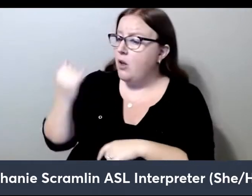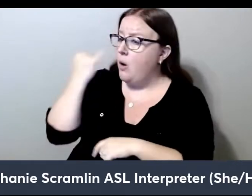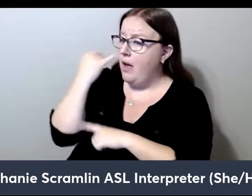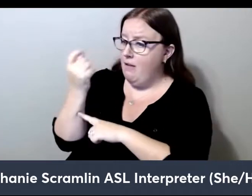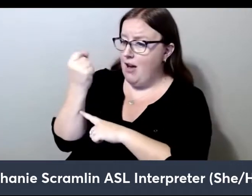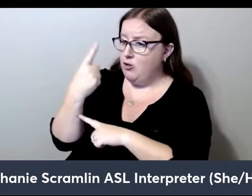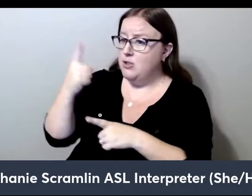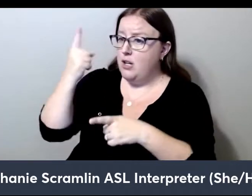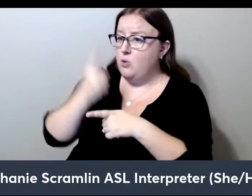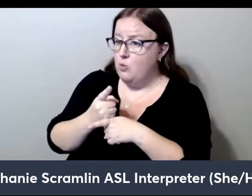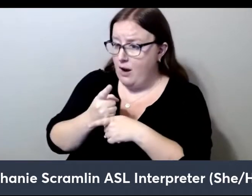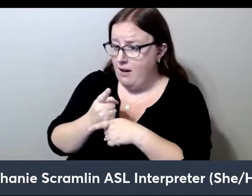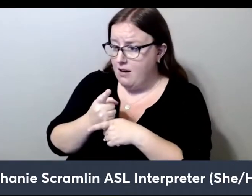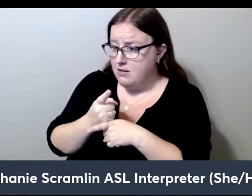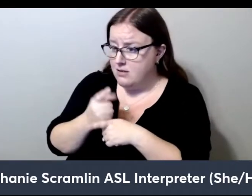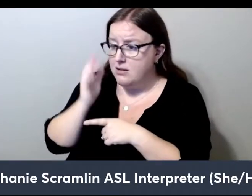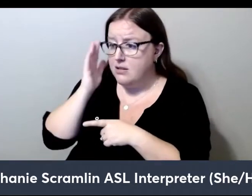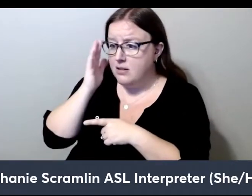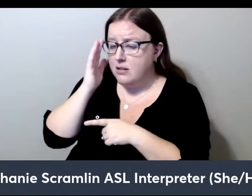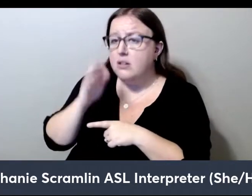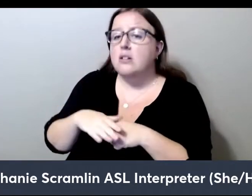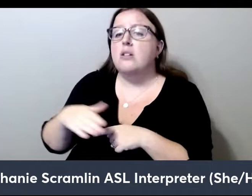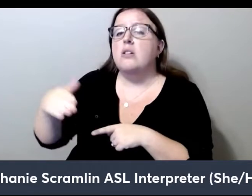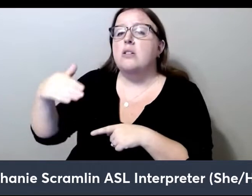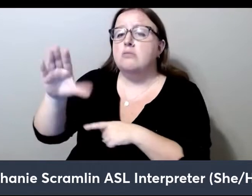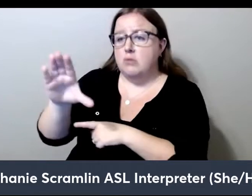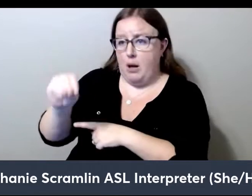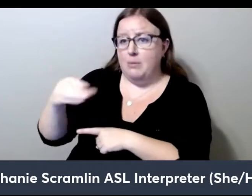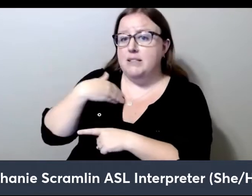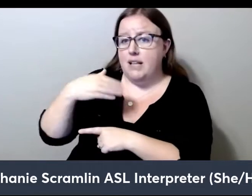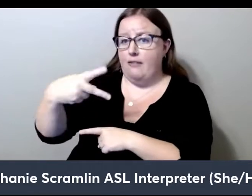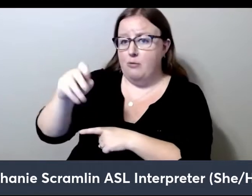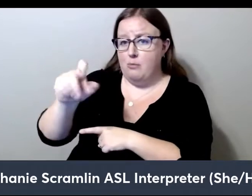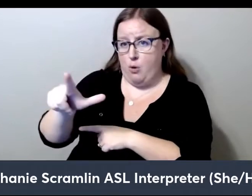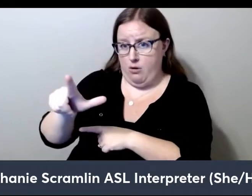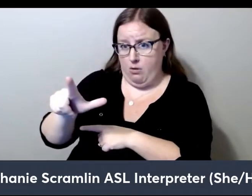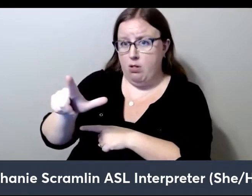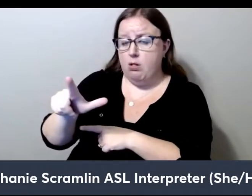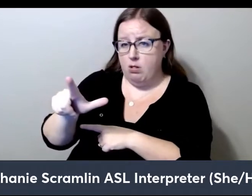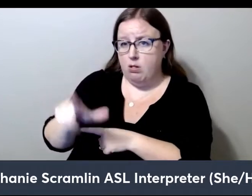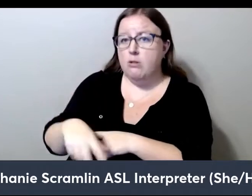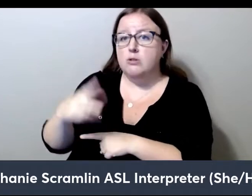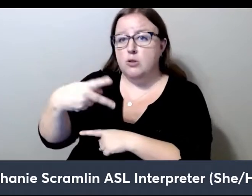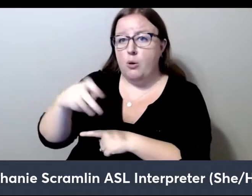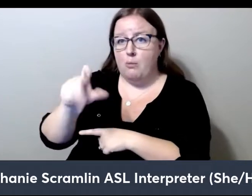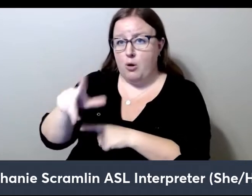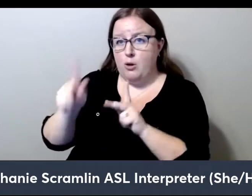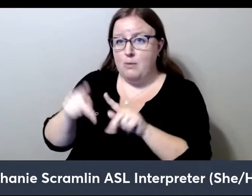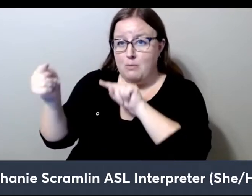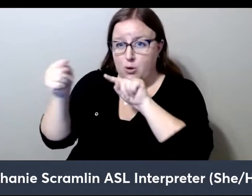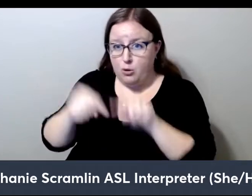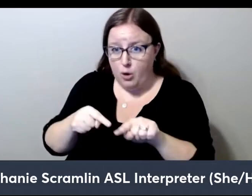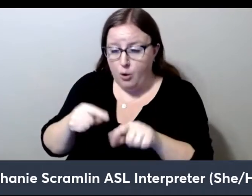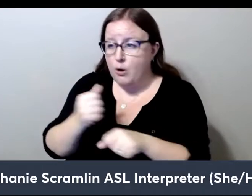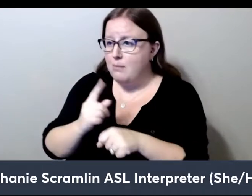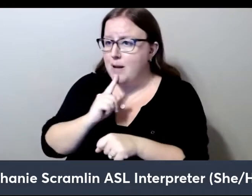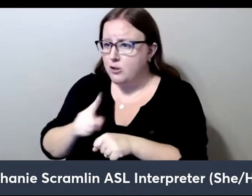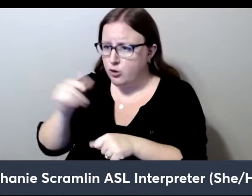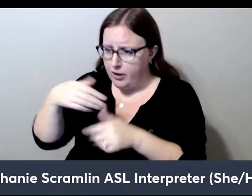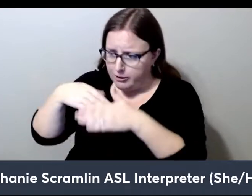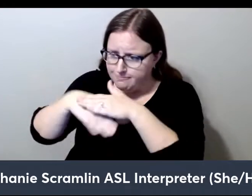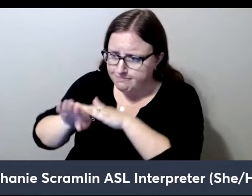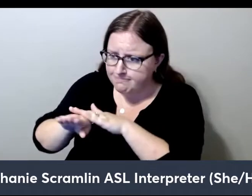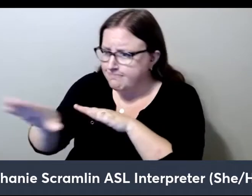correctly, these companies, they already have a portal, and that portal is where folks go to get everything that they might need in terms of